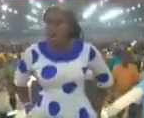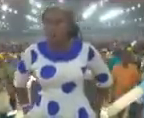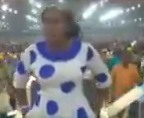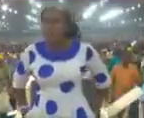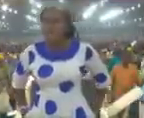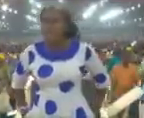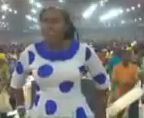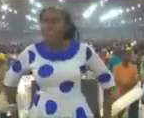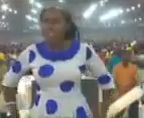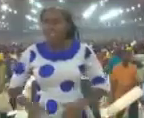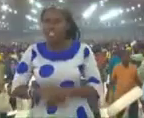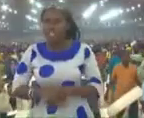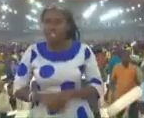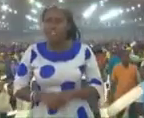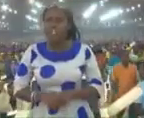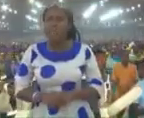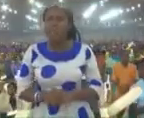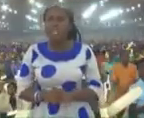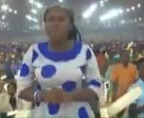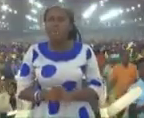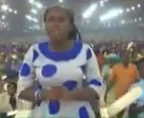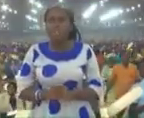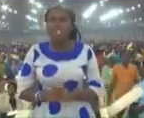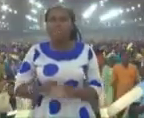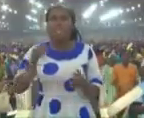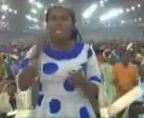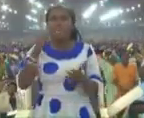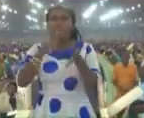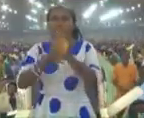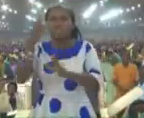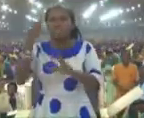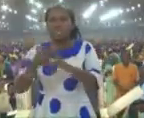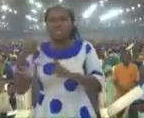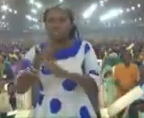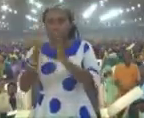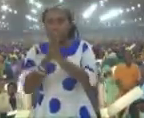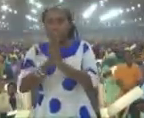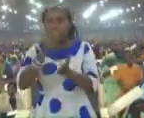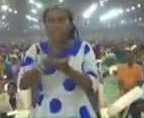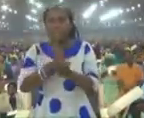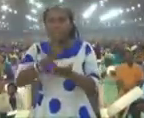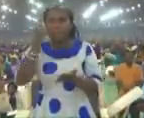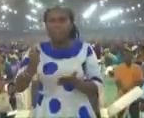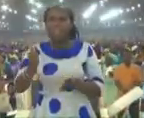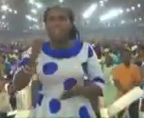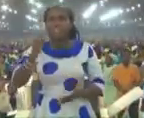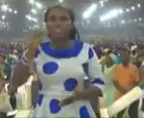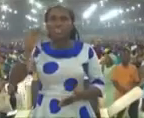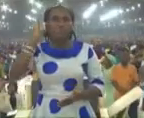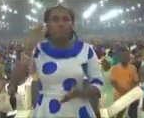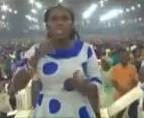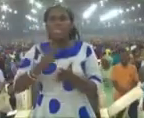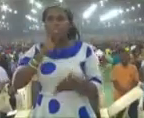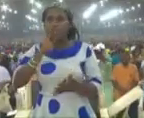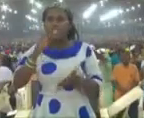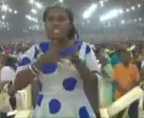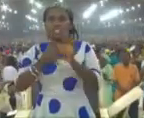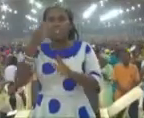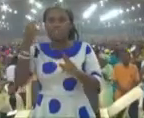In Jesus' mighty name, we have prayed. So shall it be in Jesus' name.